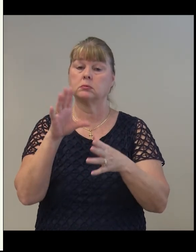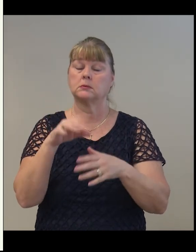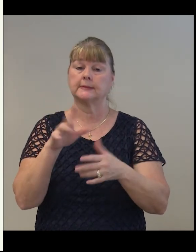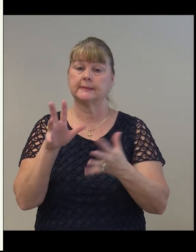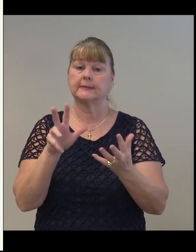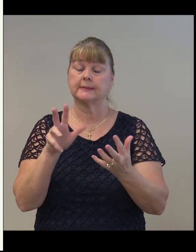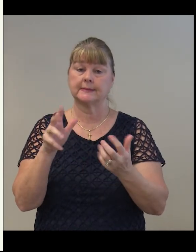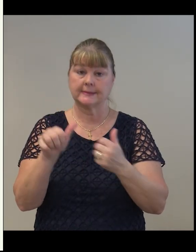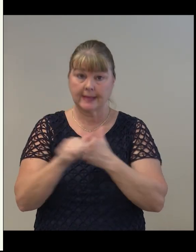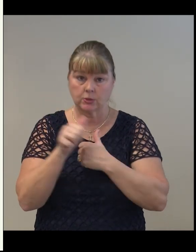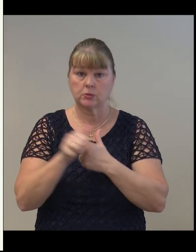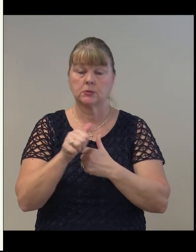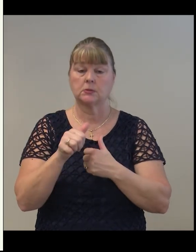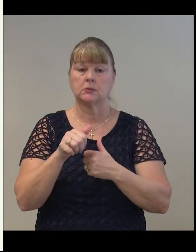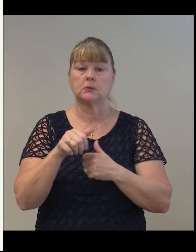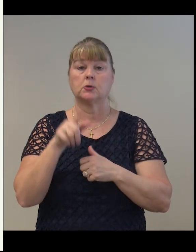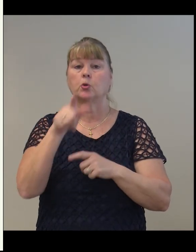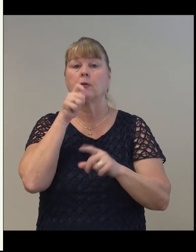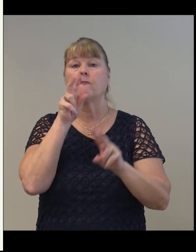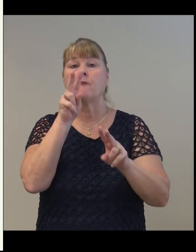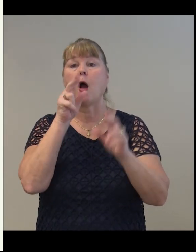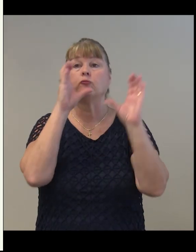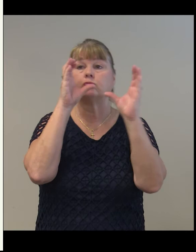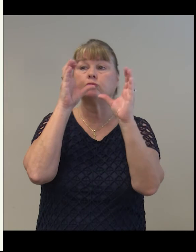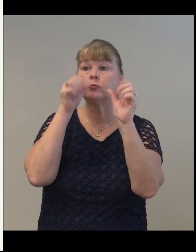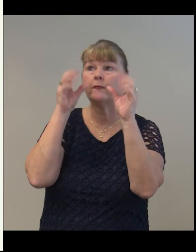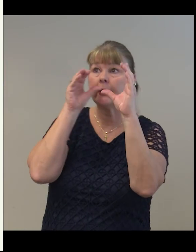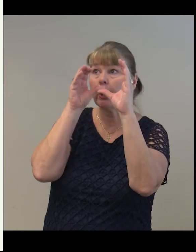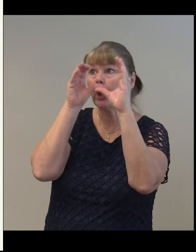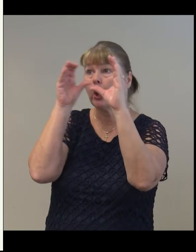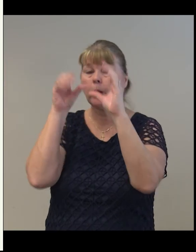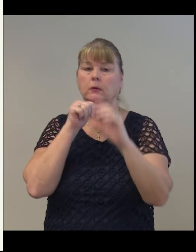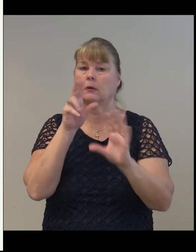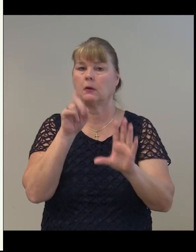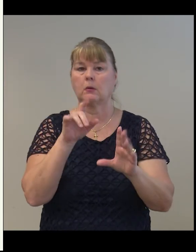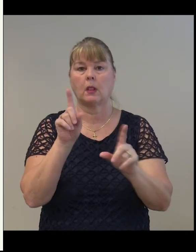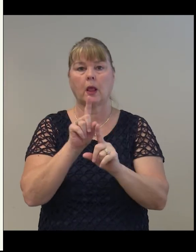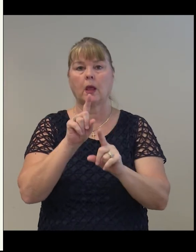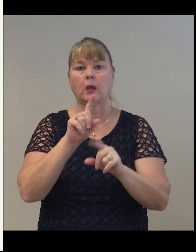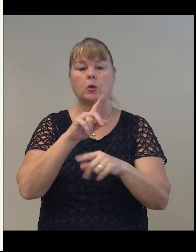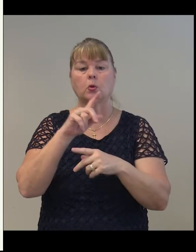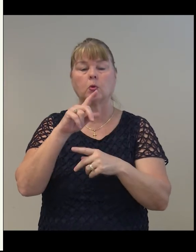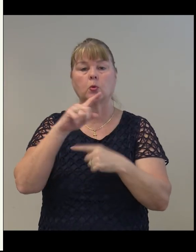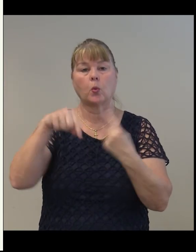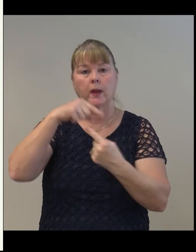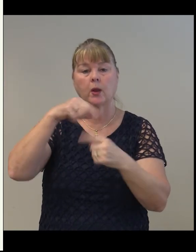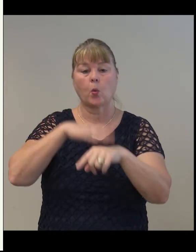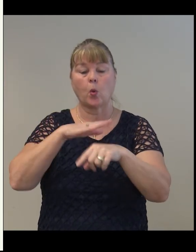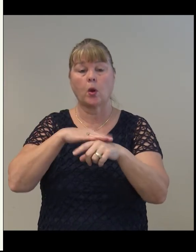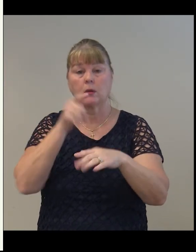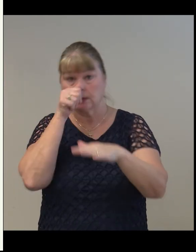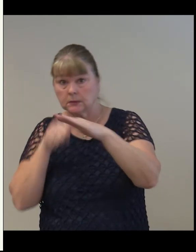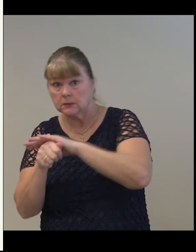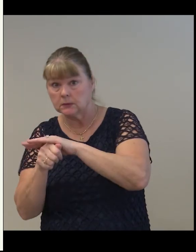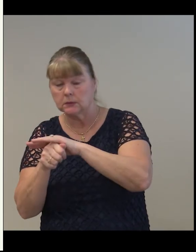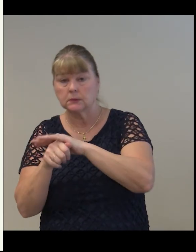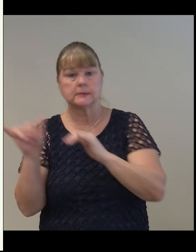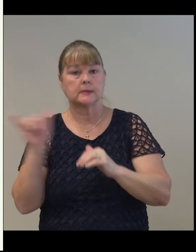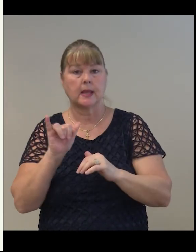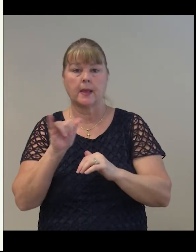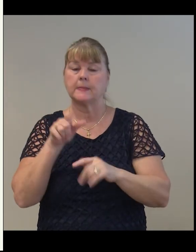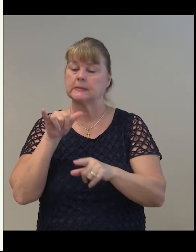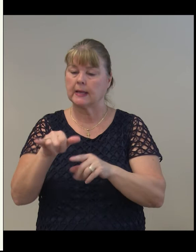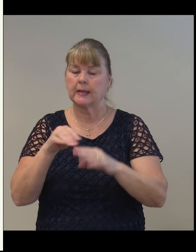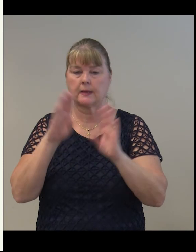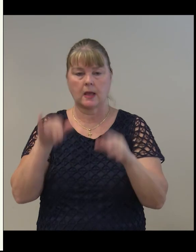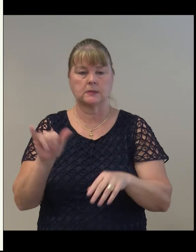about. It's nothing that you need to document or try to follow around. It's just like a tornado warning where you need to seek shelter and